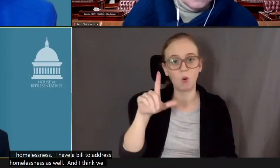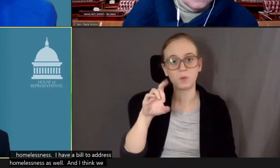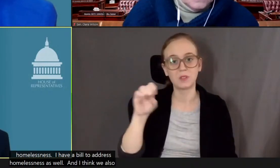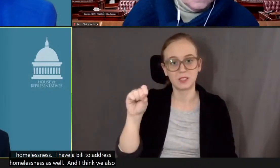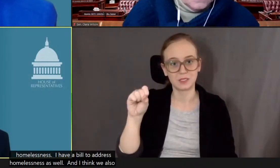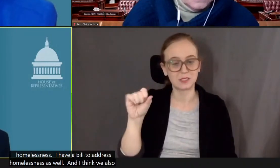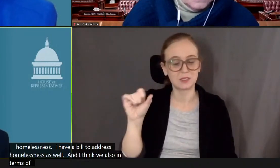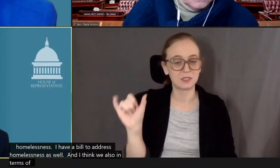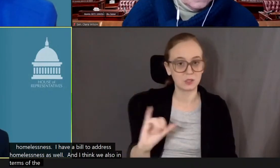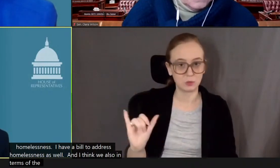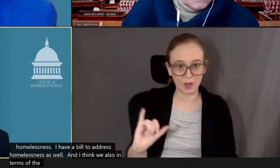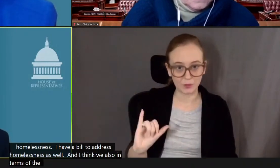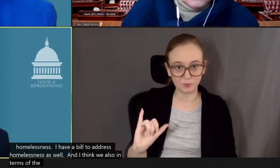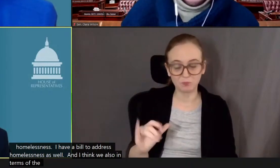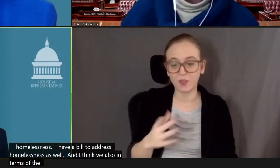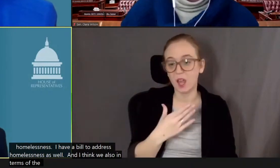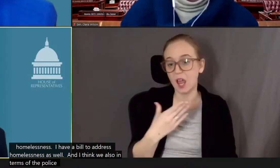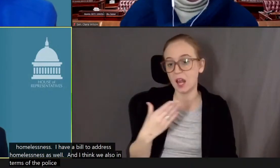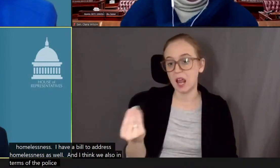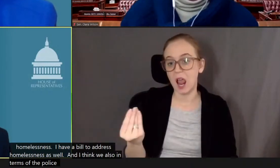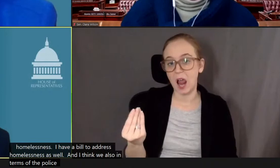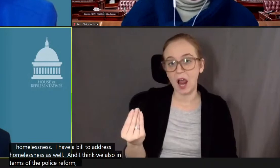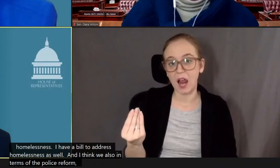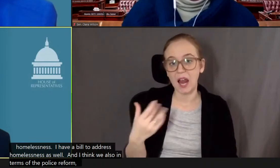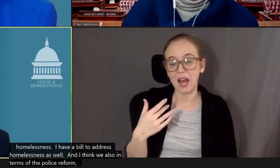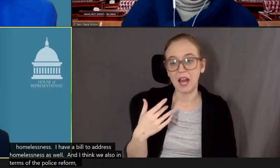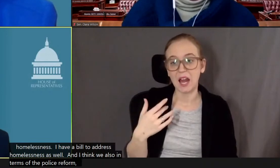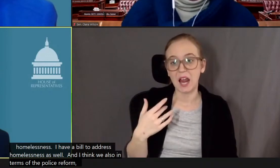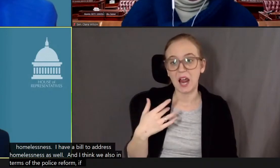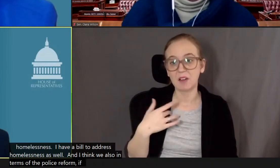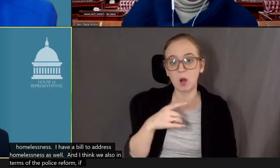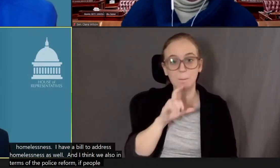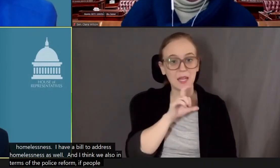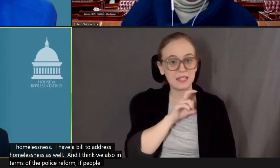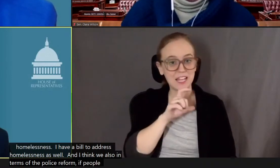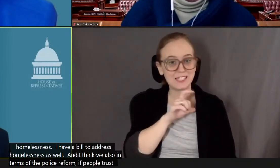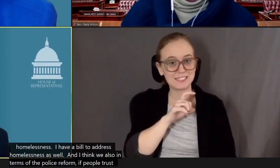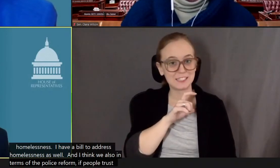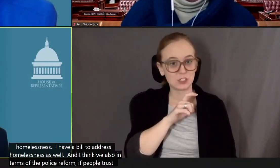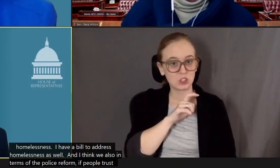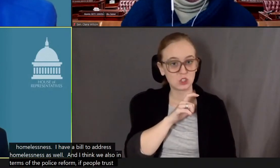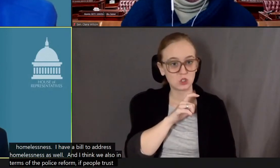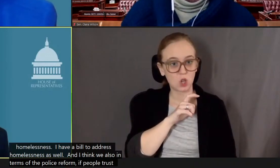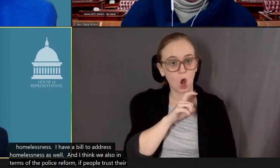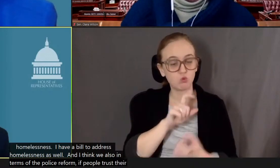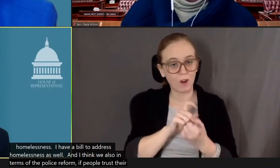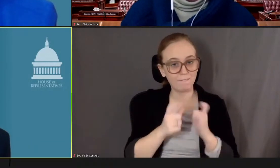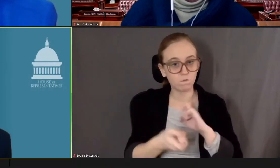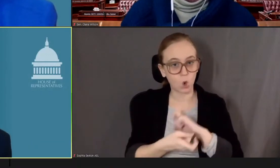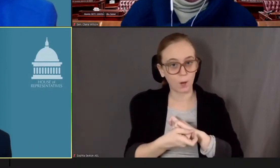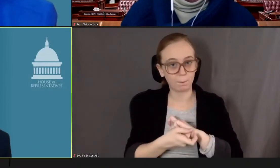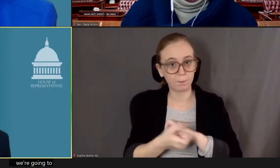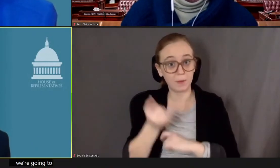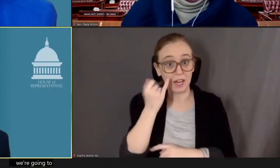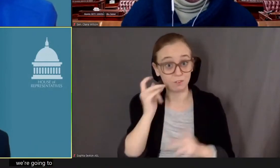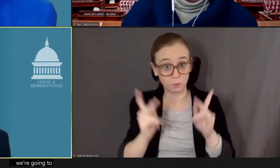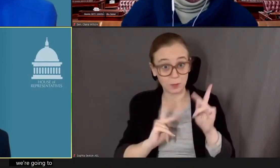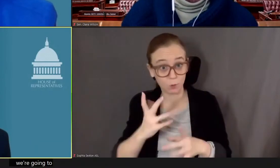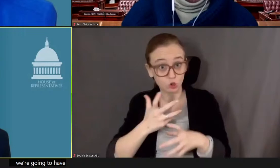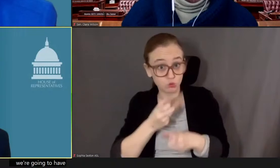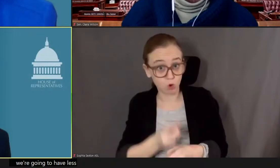police reform, if people trust their police, we're going to have less violent